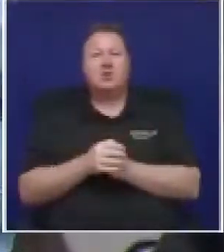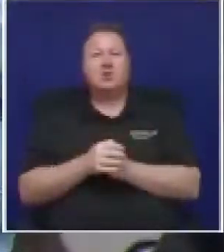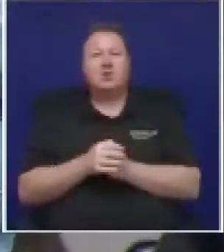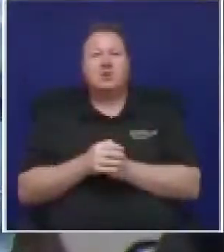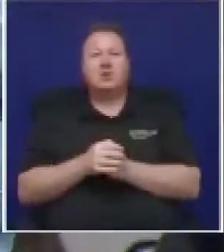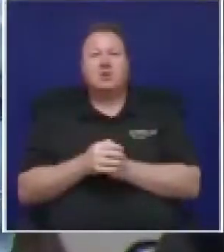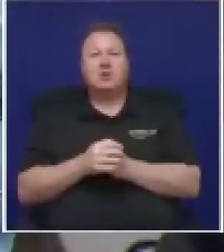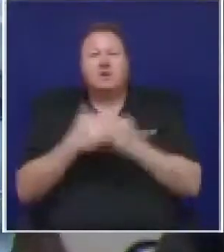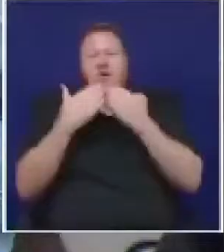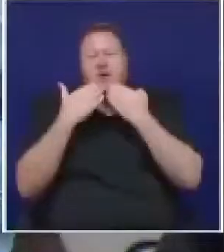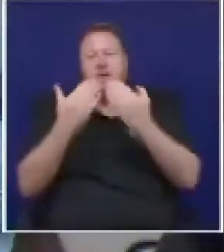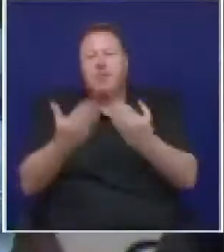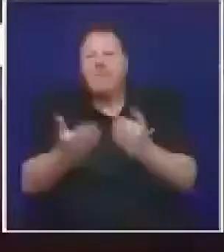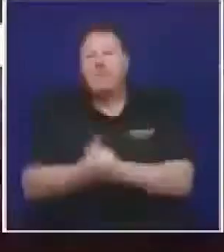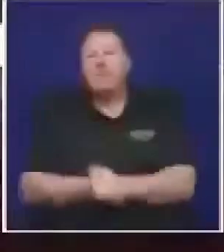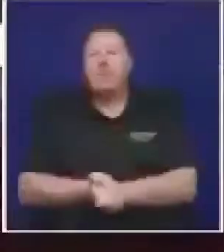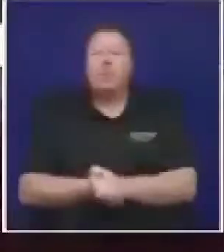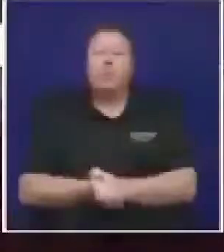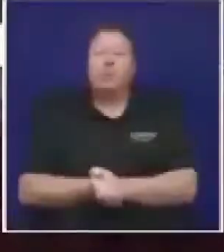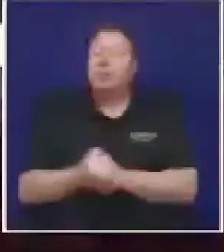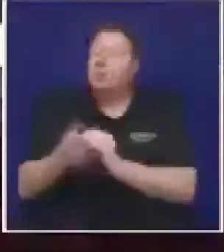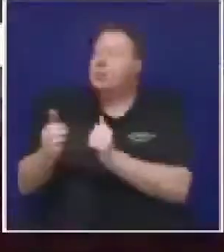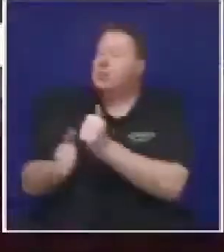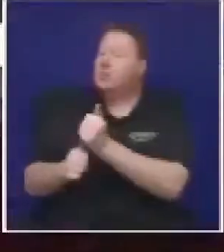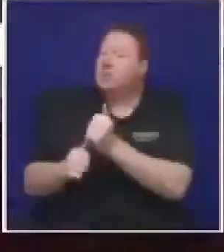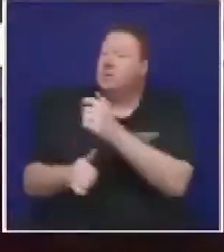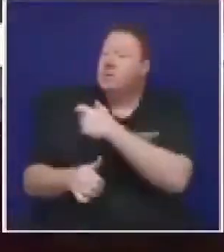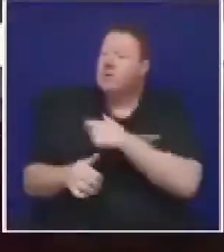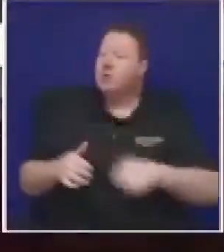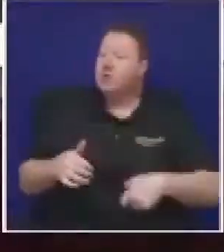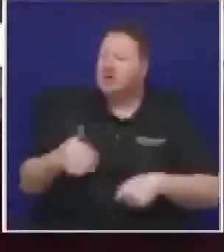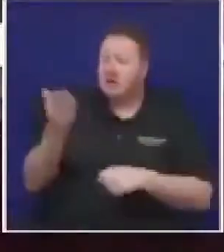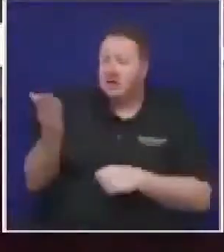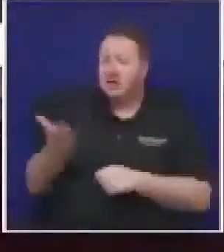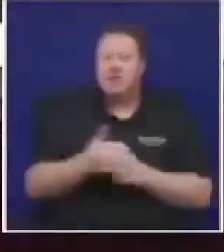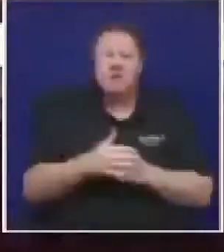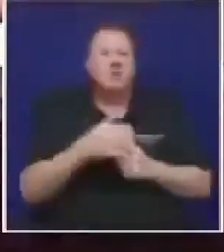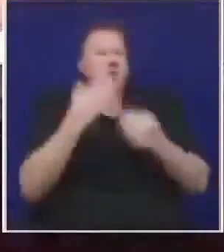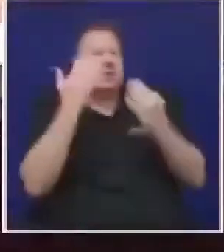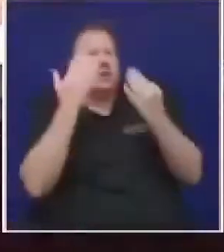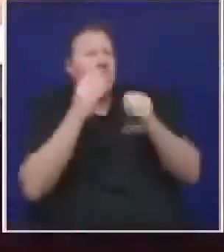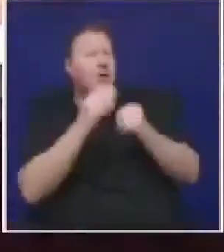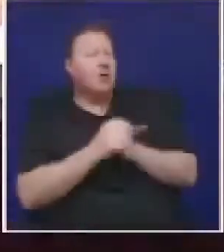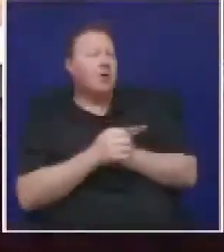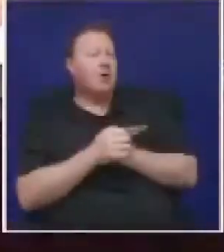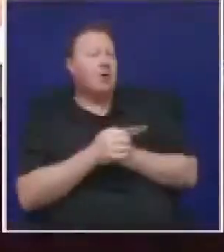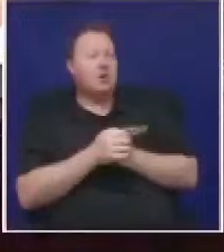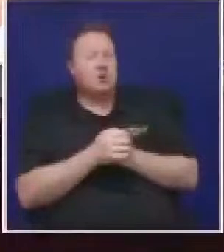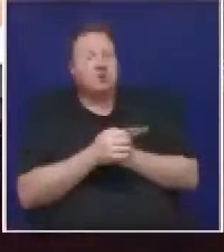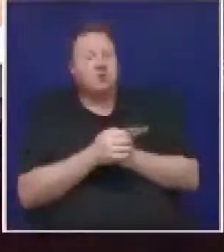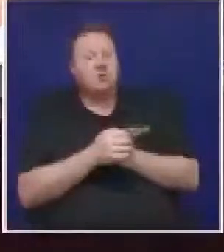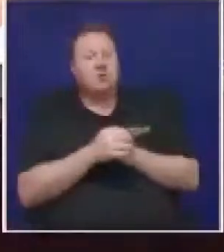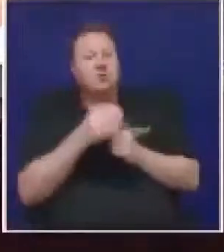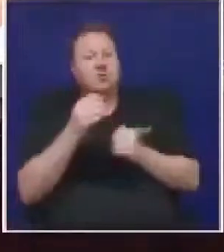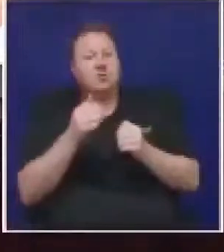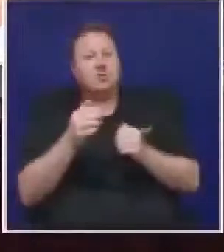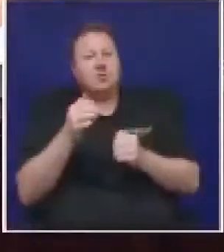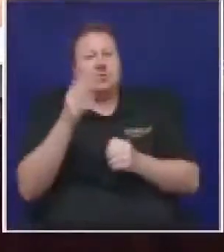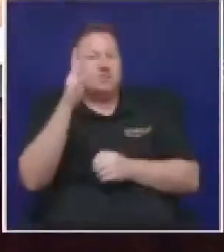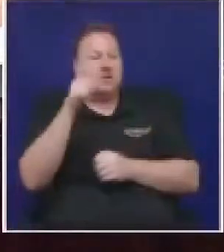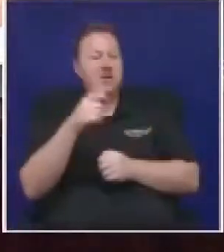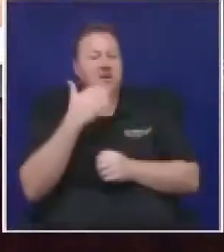Thank you, Deputy President. Thank you, Honorable Speaker. Khotso Morenaka.